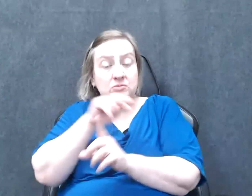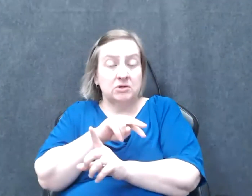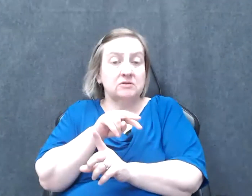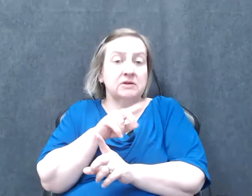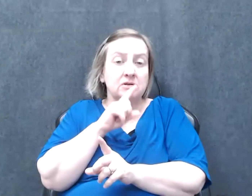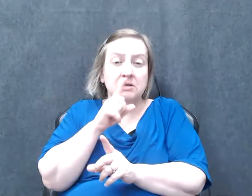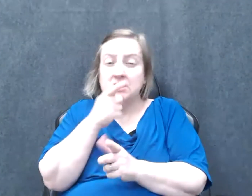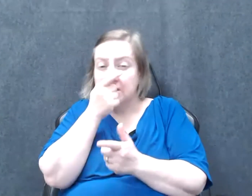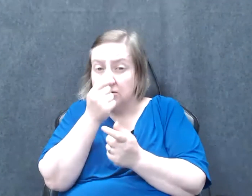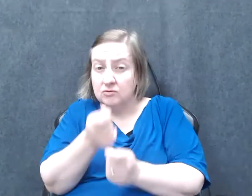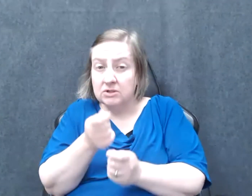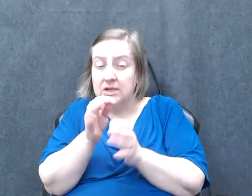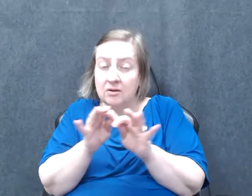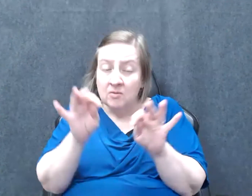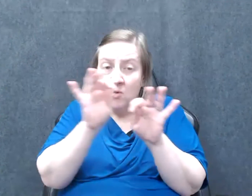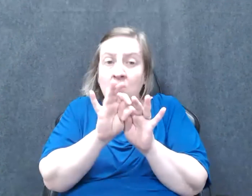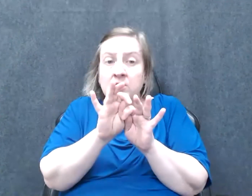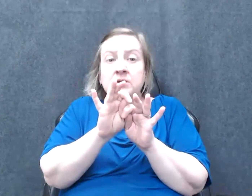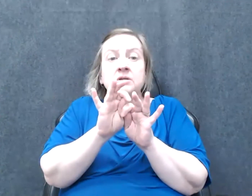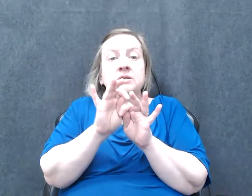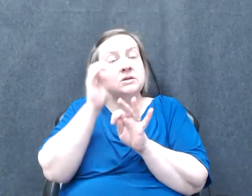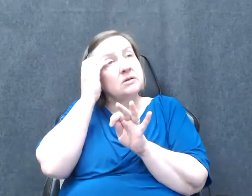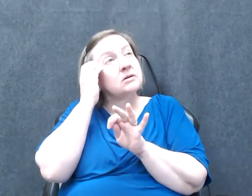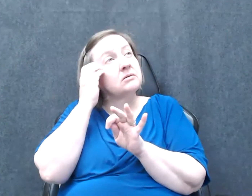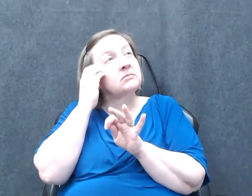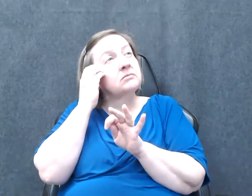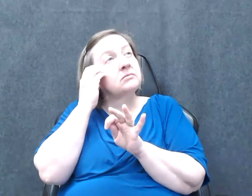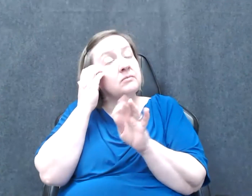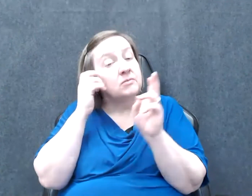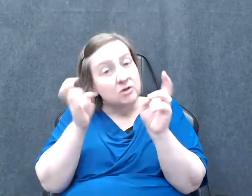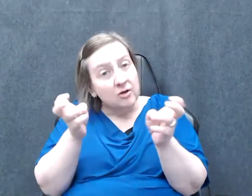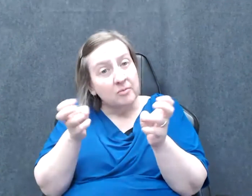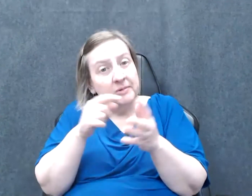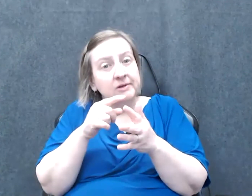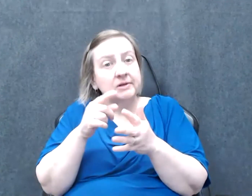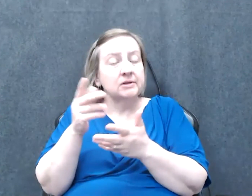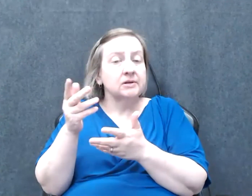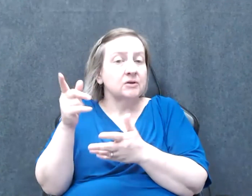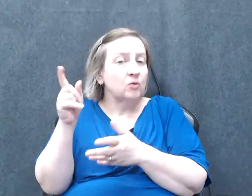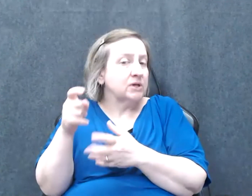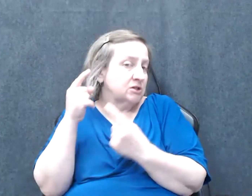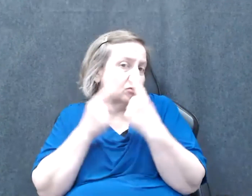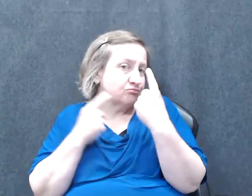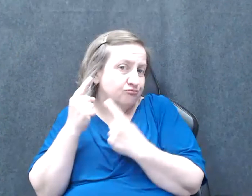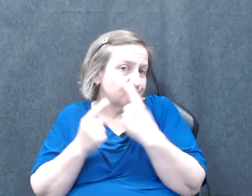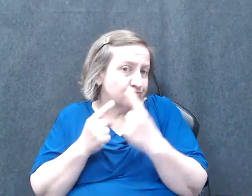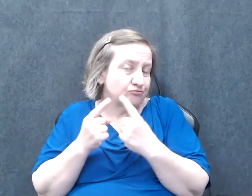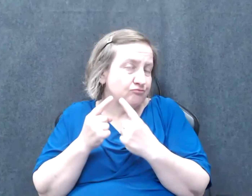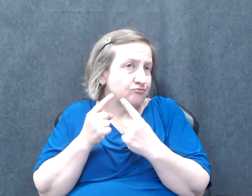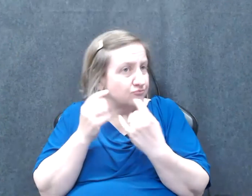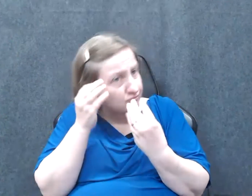very interesting and important topic that needs to be considered and